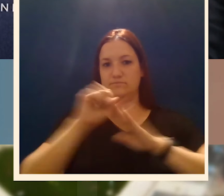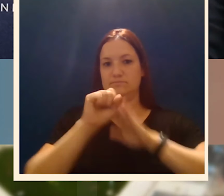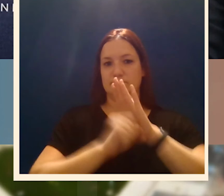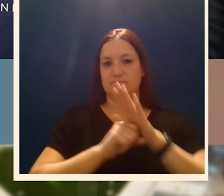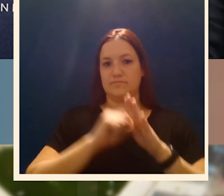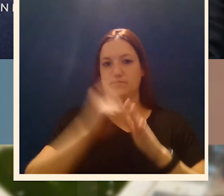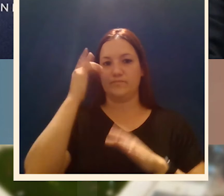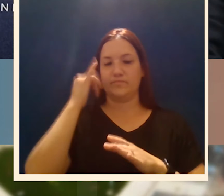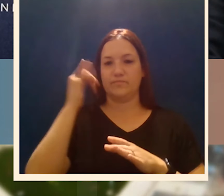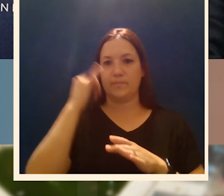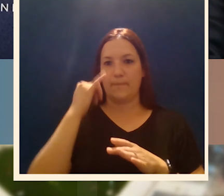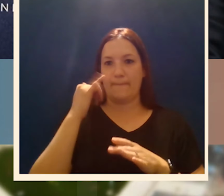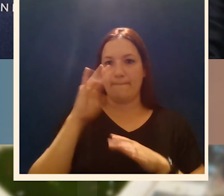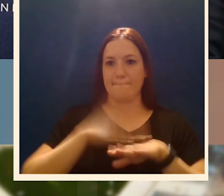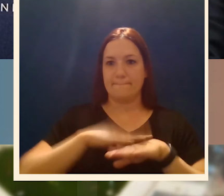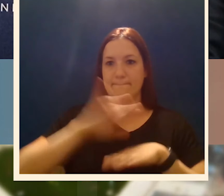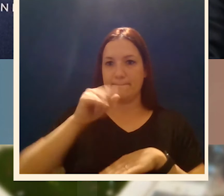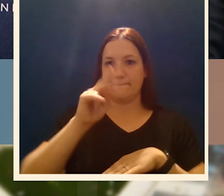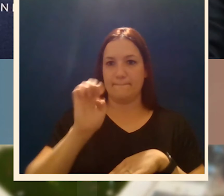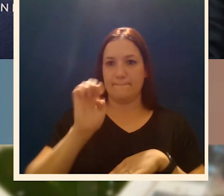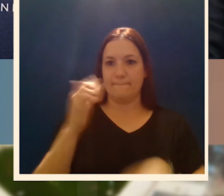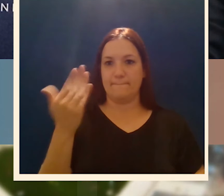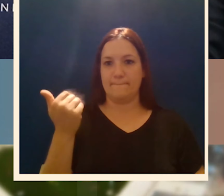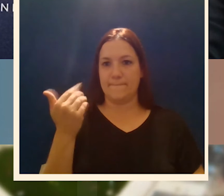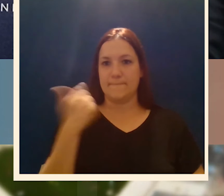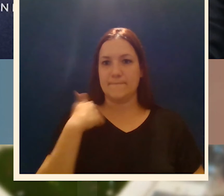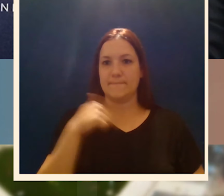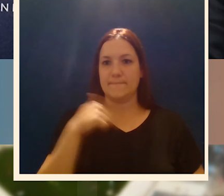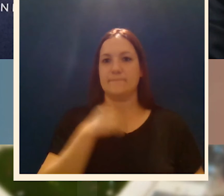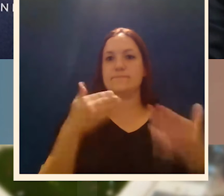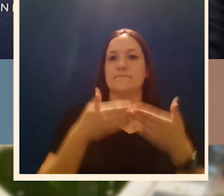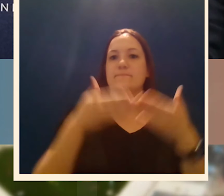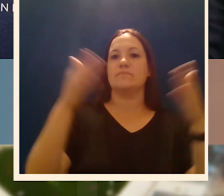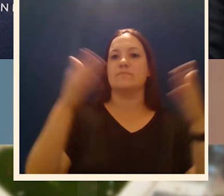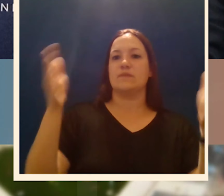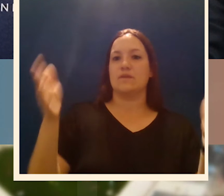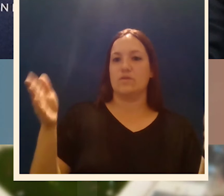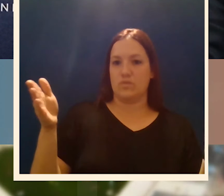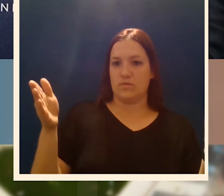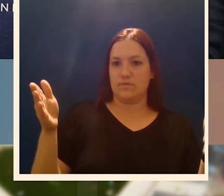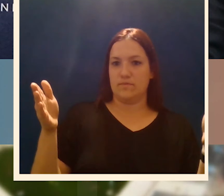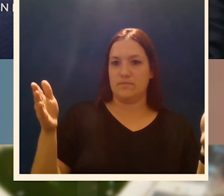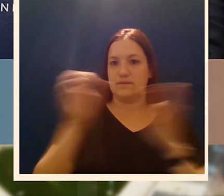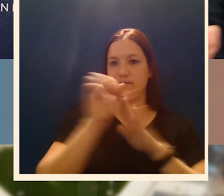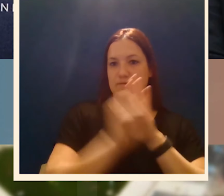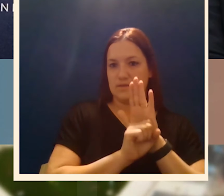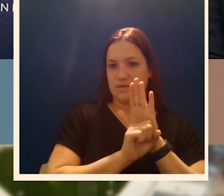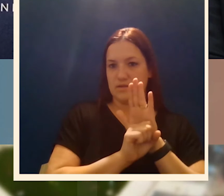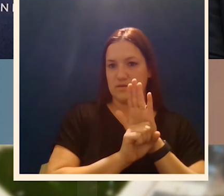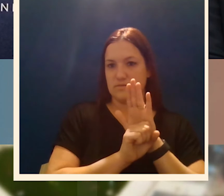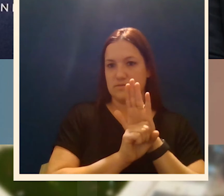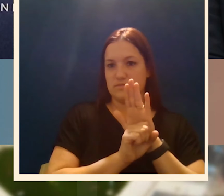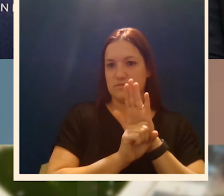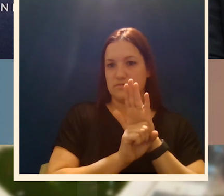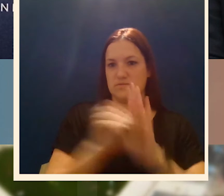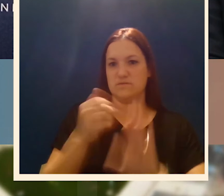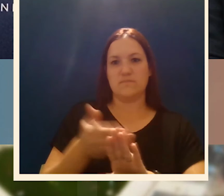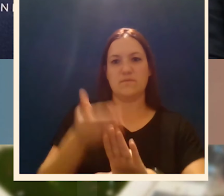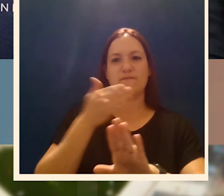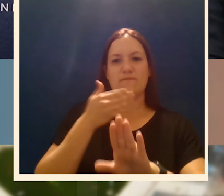state to essentially pre-pandemic conditions. So no longer will there be any capacities